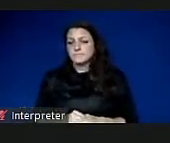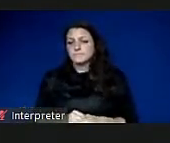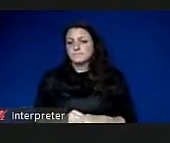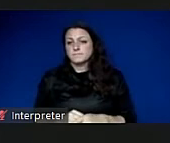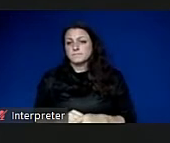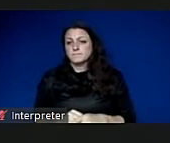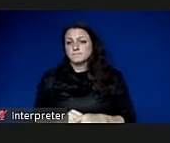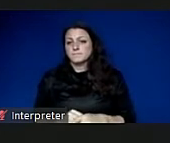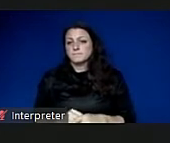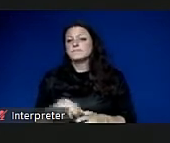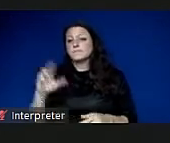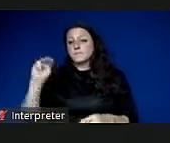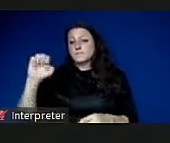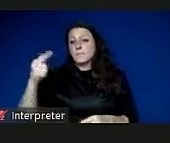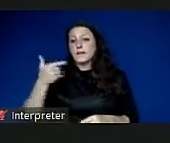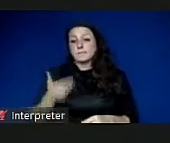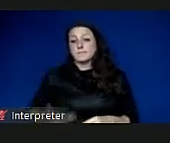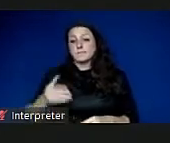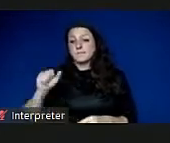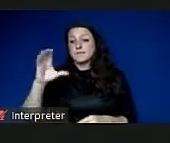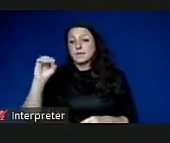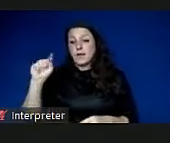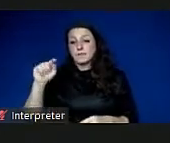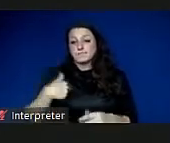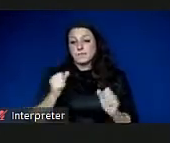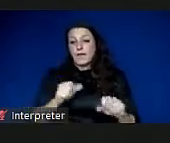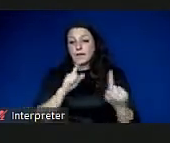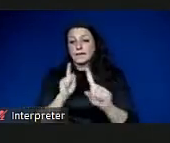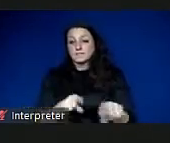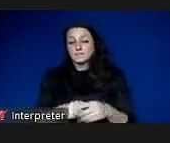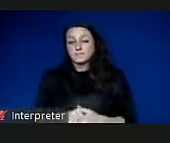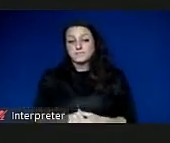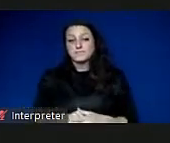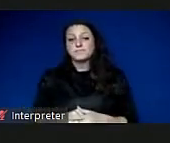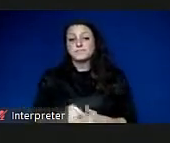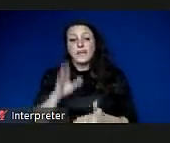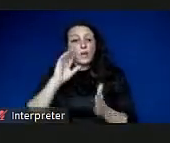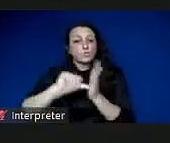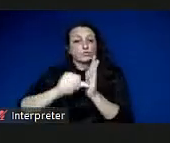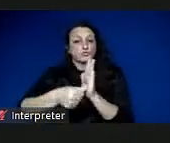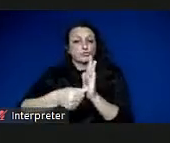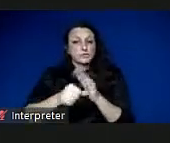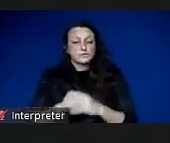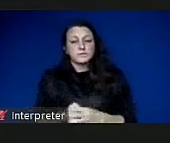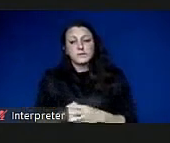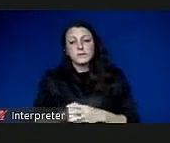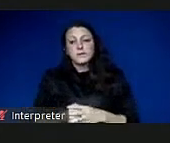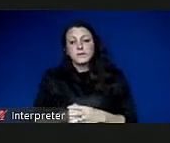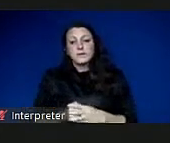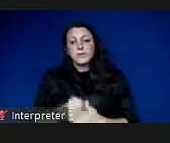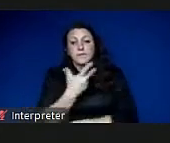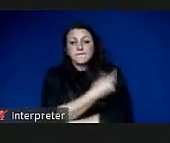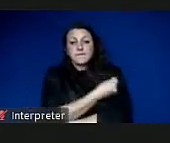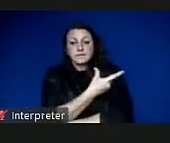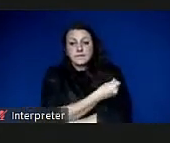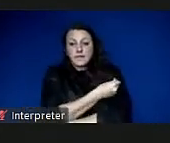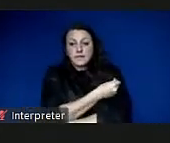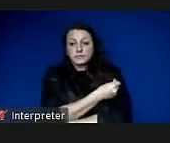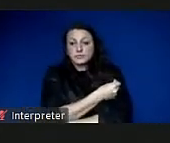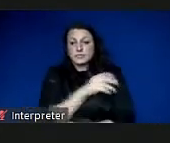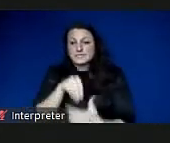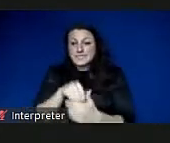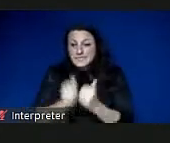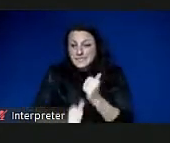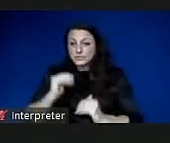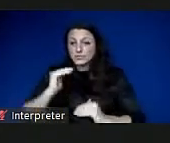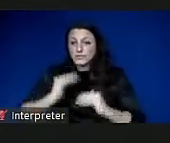Yeah, Meg, this is Scott. I can answer that question. And I want to stress that, the vaccinations within these facilities